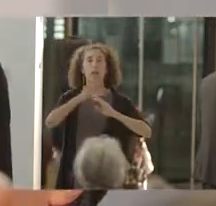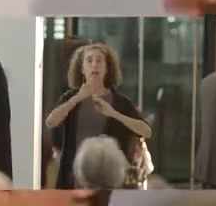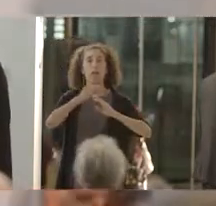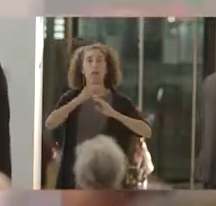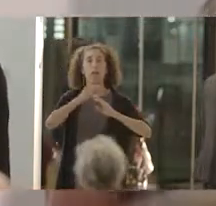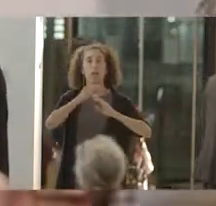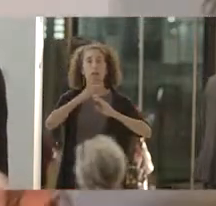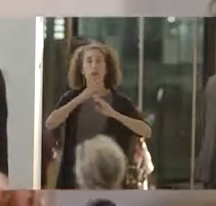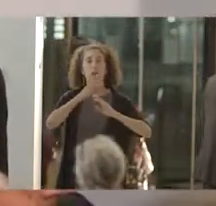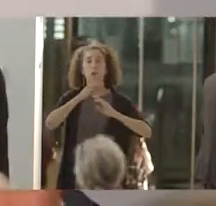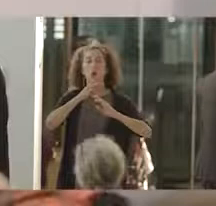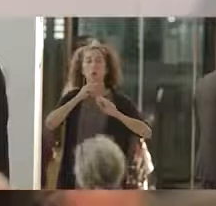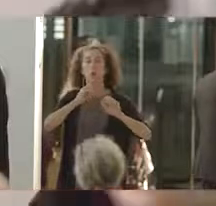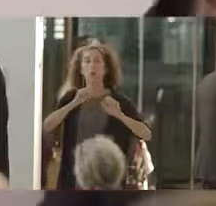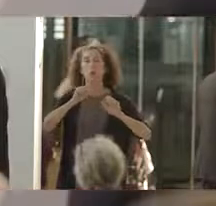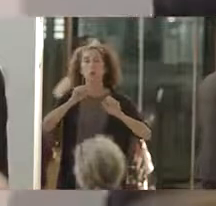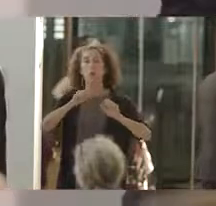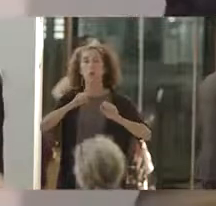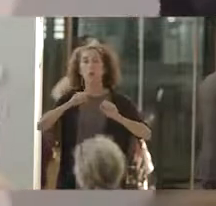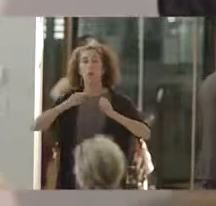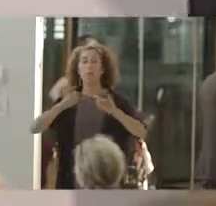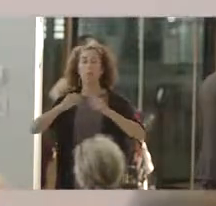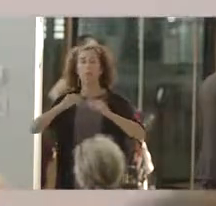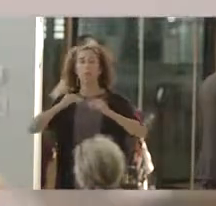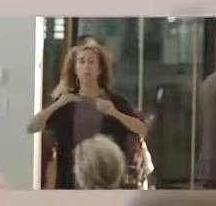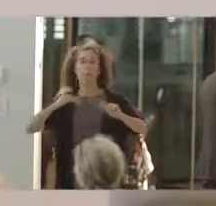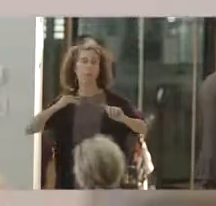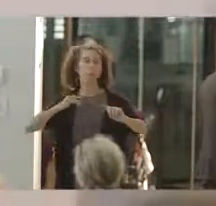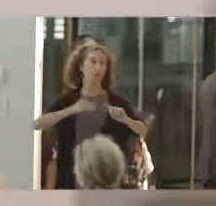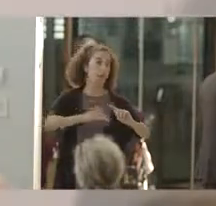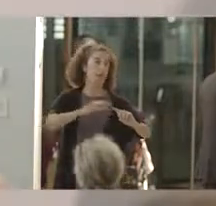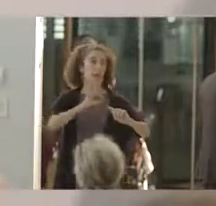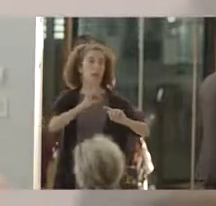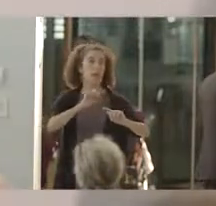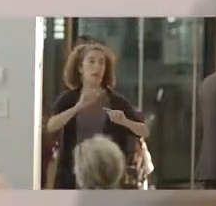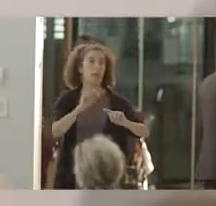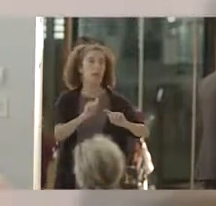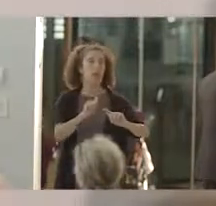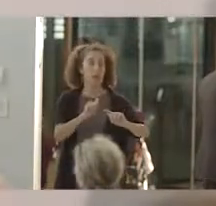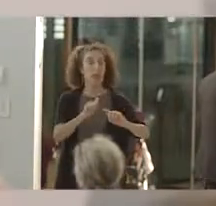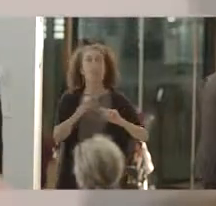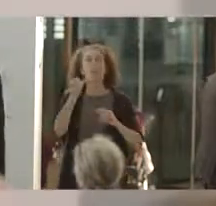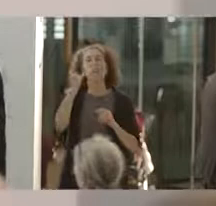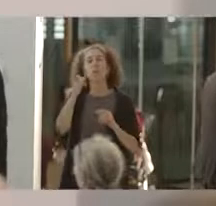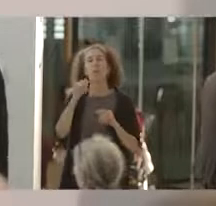low topography of Tribeca. So if you didn't think about who owns what and you just thought about